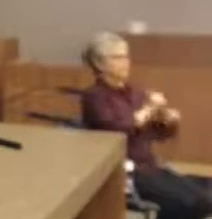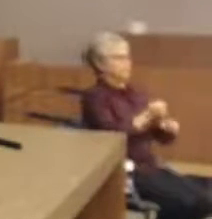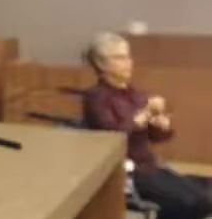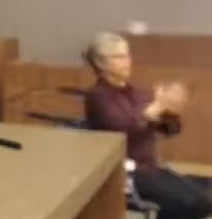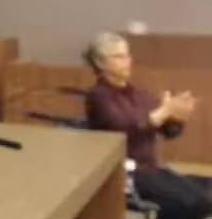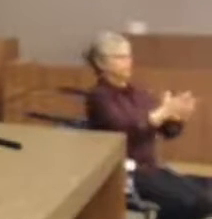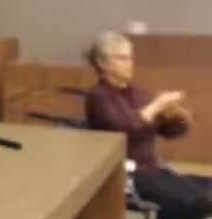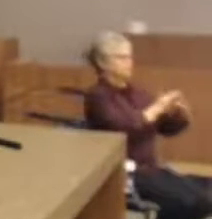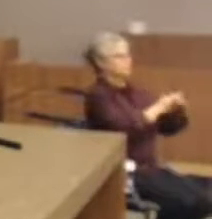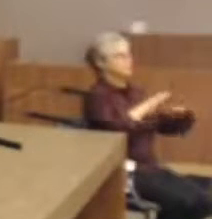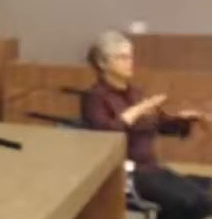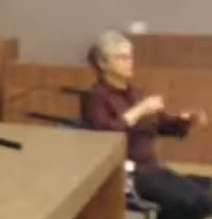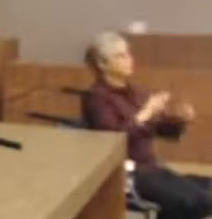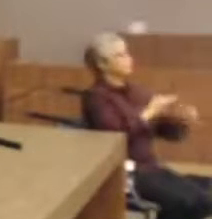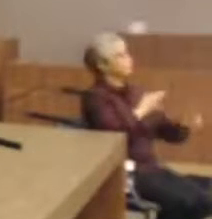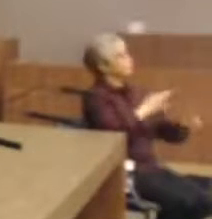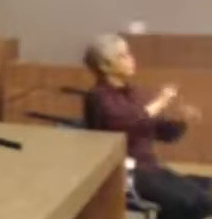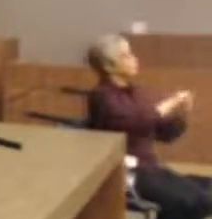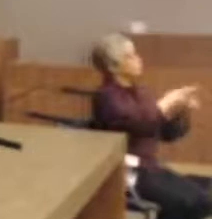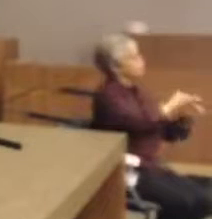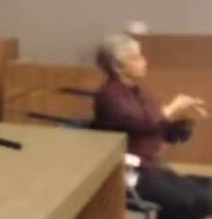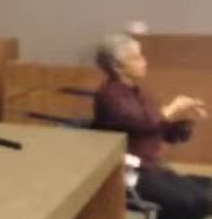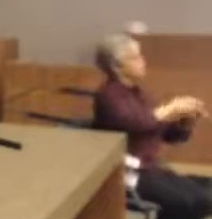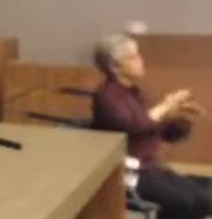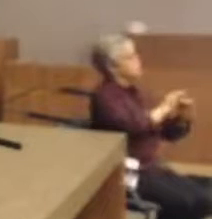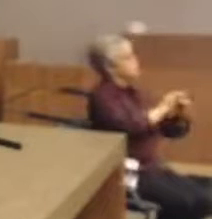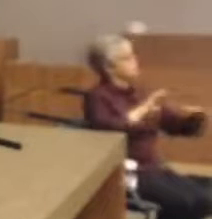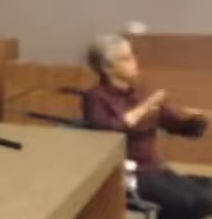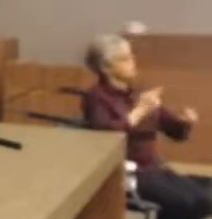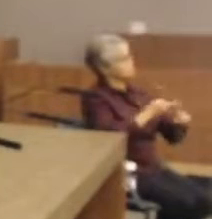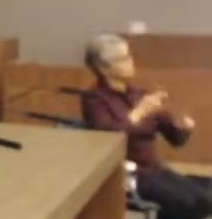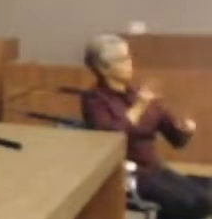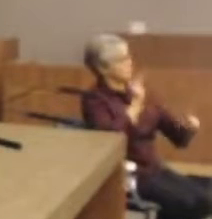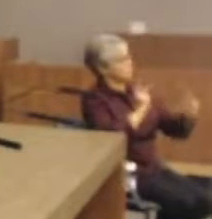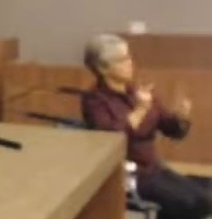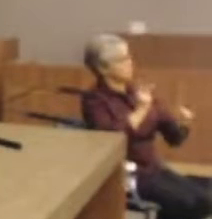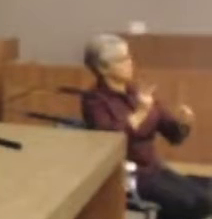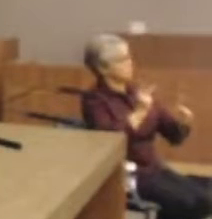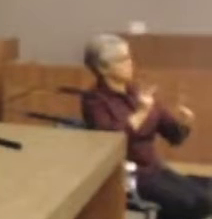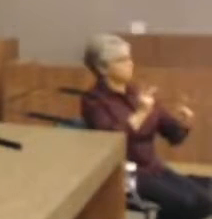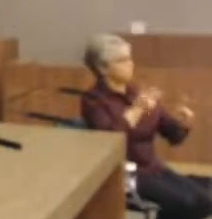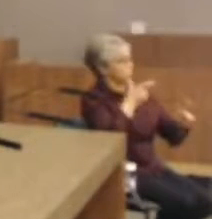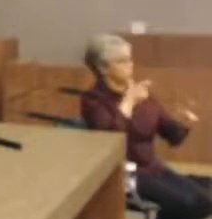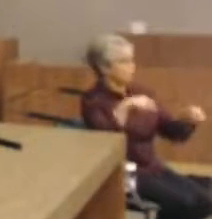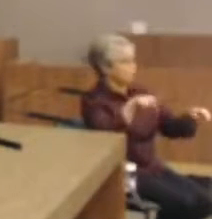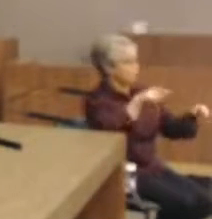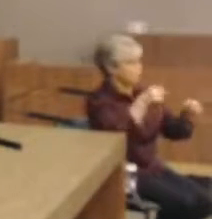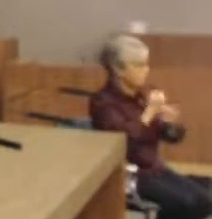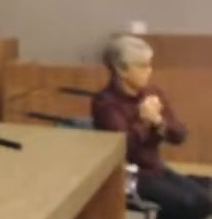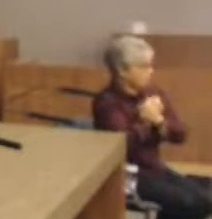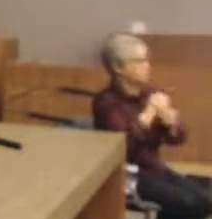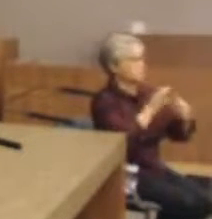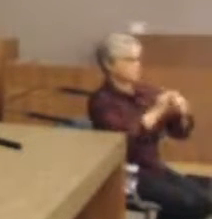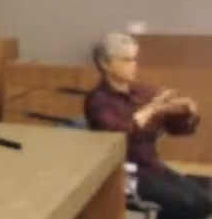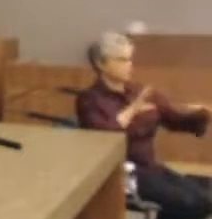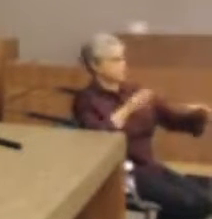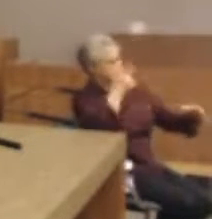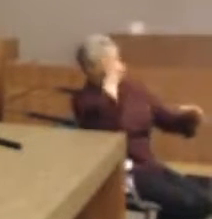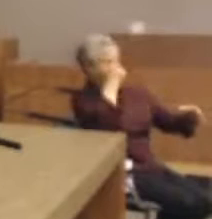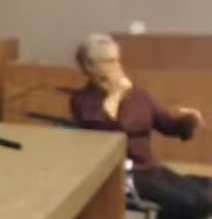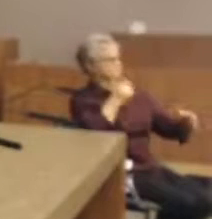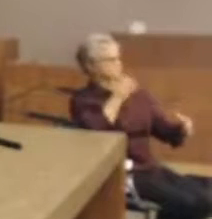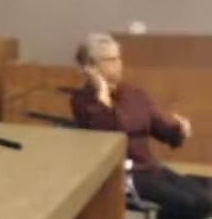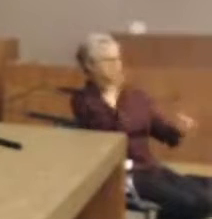about the chemical process with like chemotherapy or other cancer treatment drugs. Be interesting though, see what those